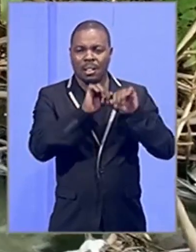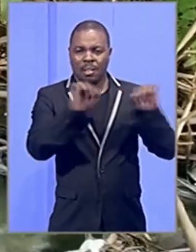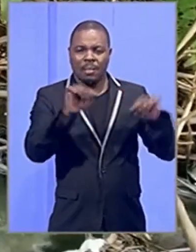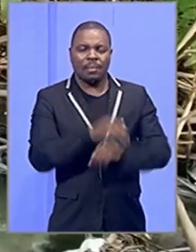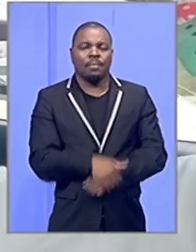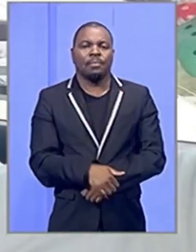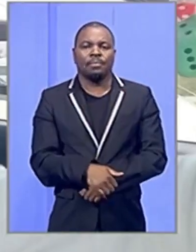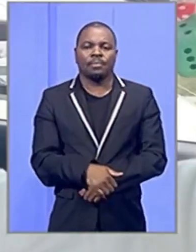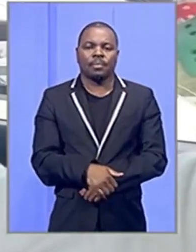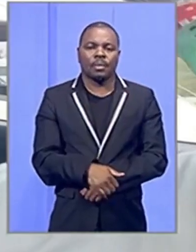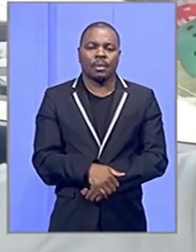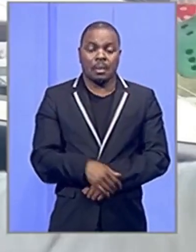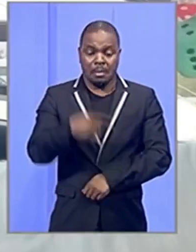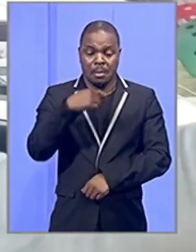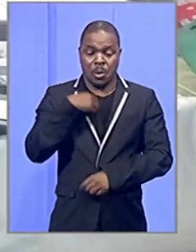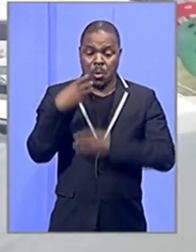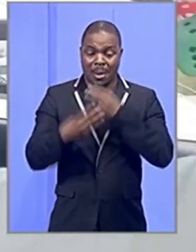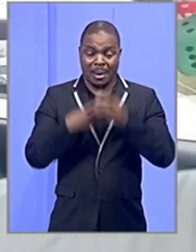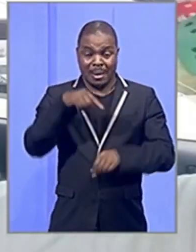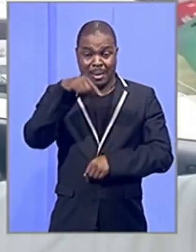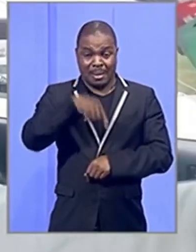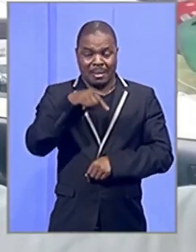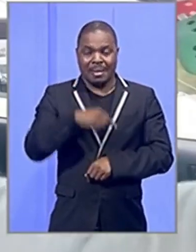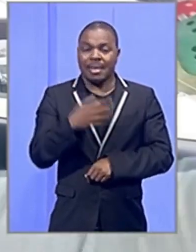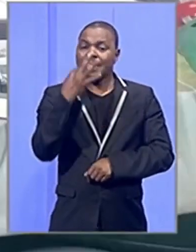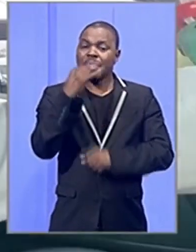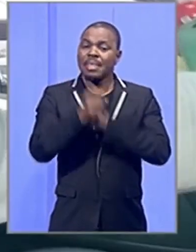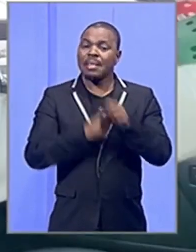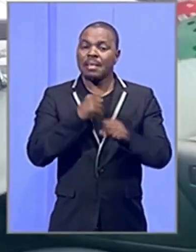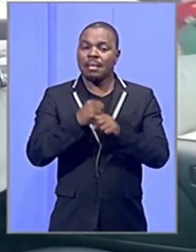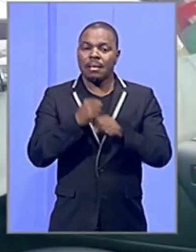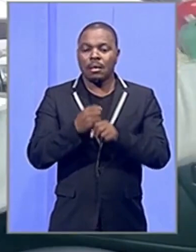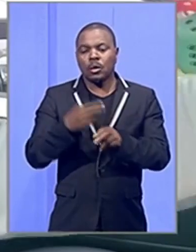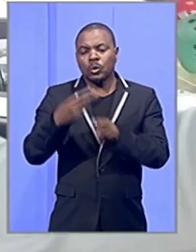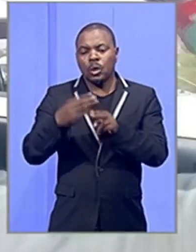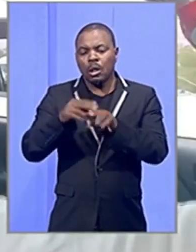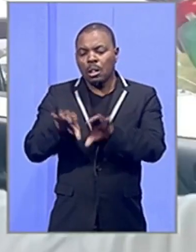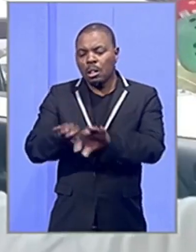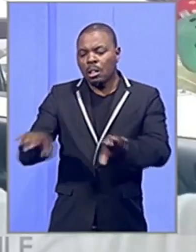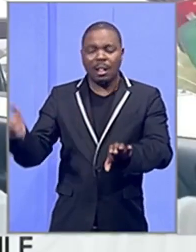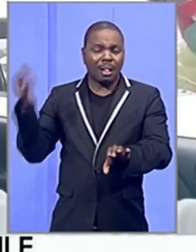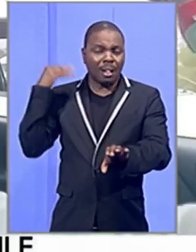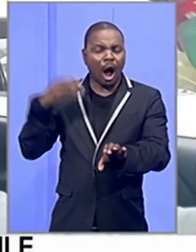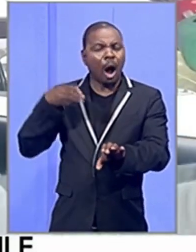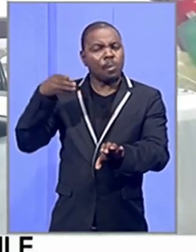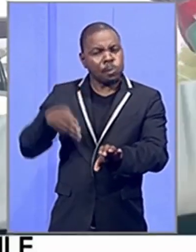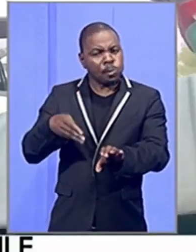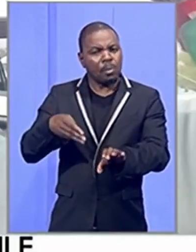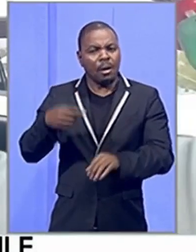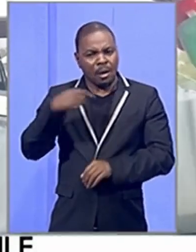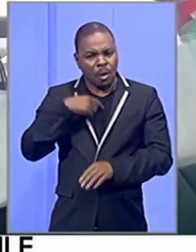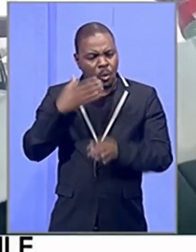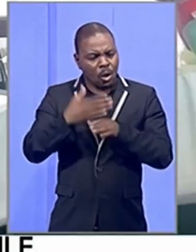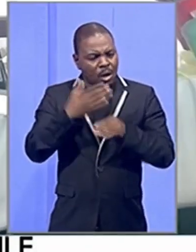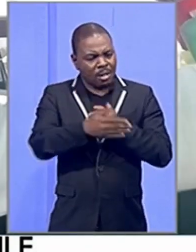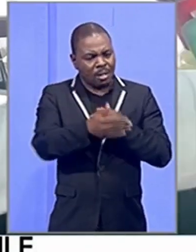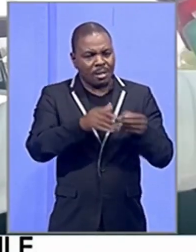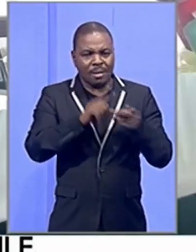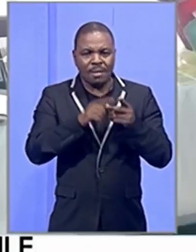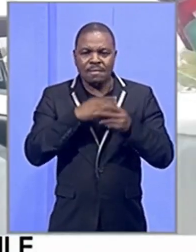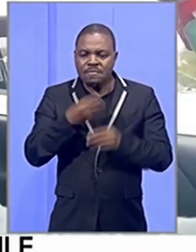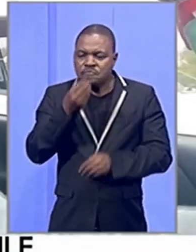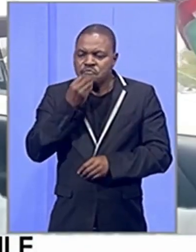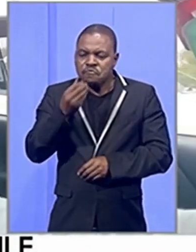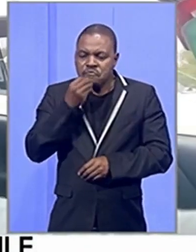siamang. Ke ne mengwe meraro ke berekela mo Burgersfort so re tšhentse le gona mokgwe ene re berekela mo gaufi le yona ebile re ja dijo